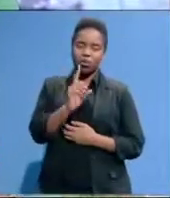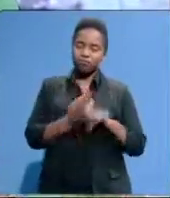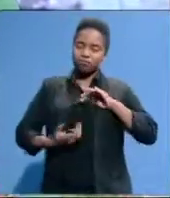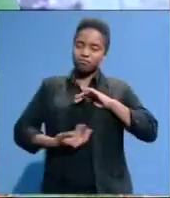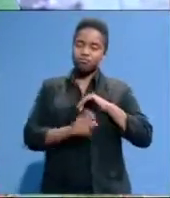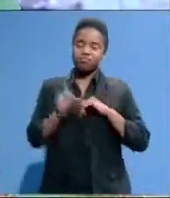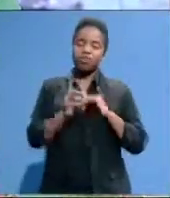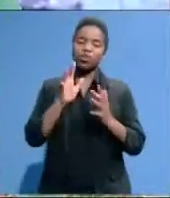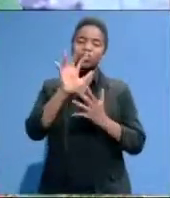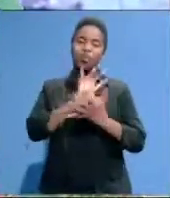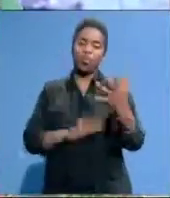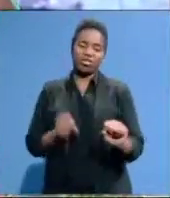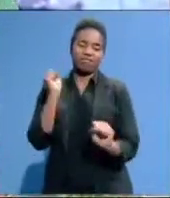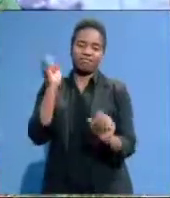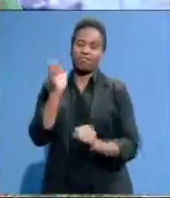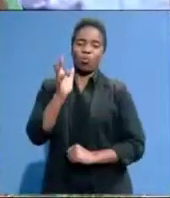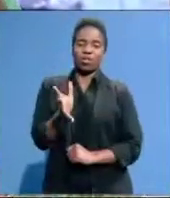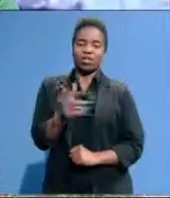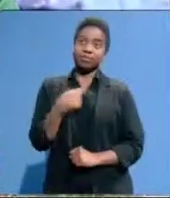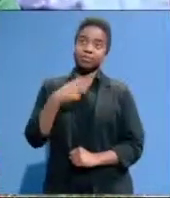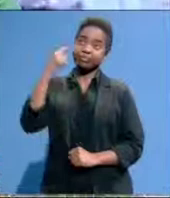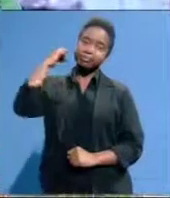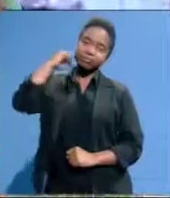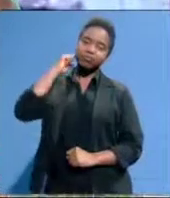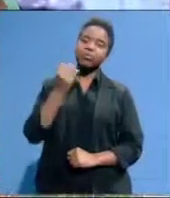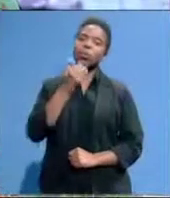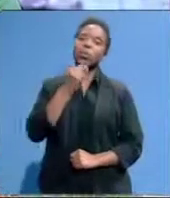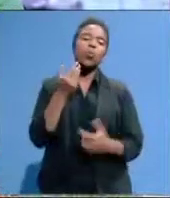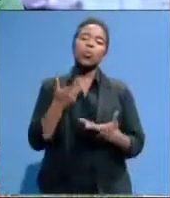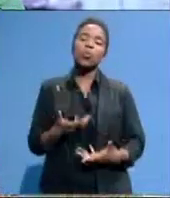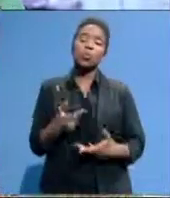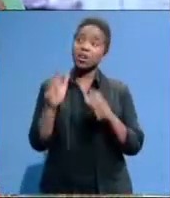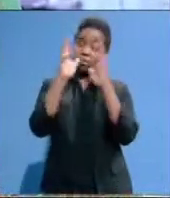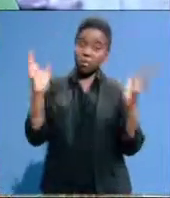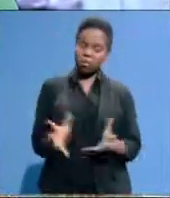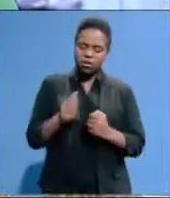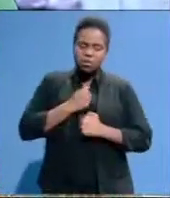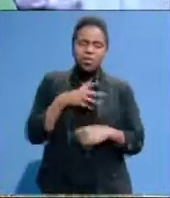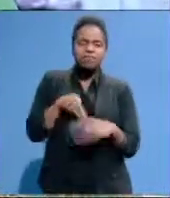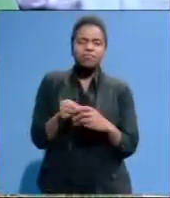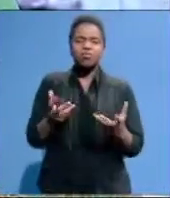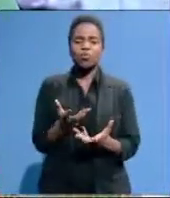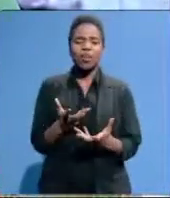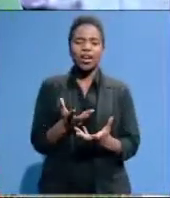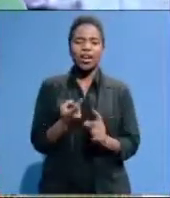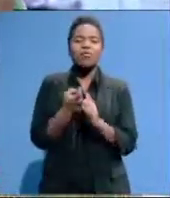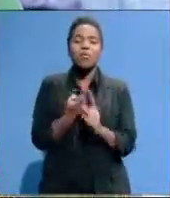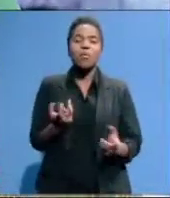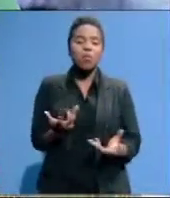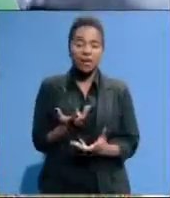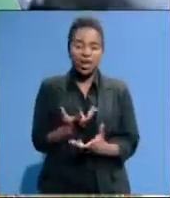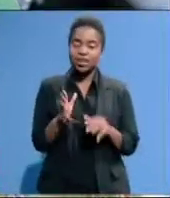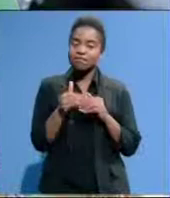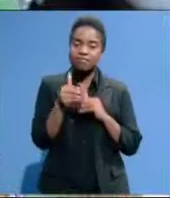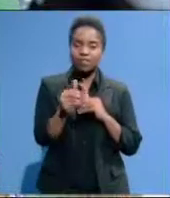passionate about is getting people to become more conscious about themselves and the world that they live in, to understand where they're coming from, where they are and where they're